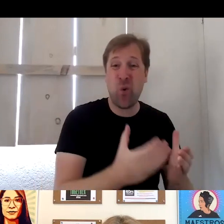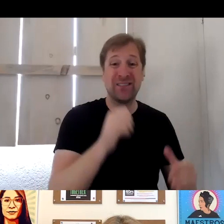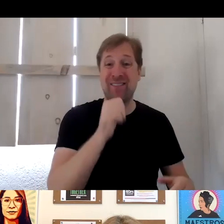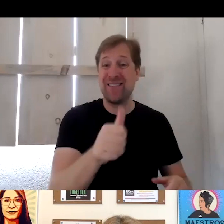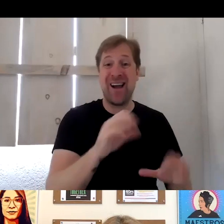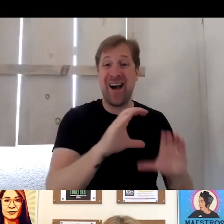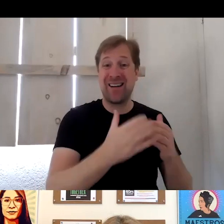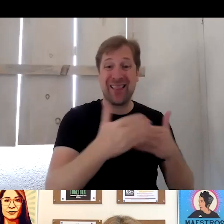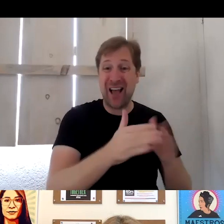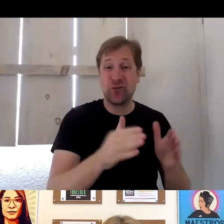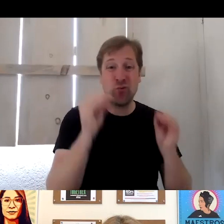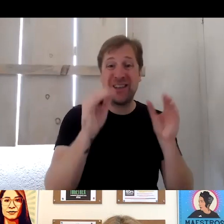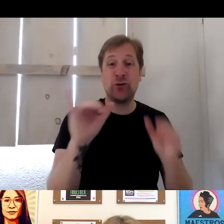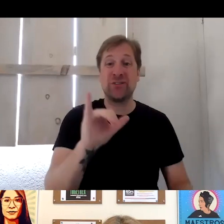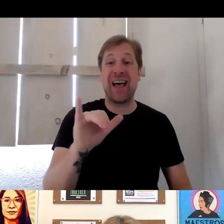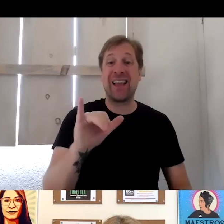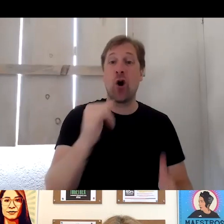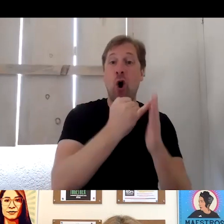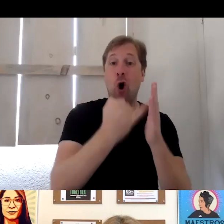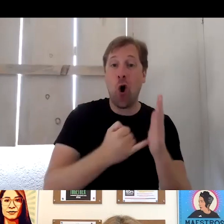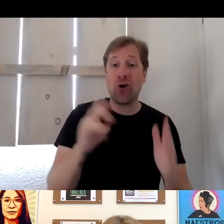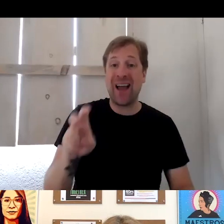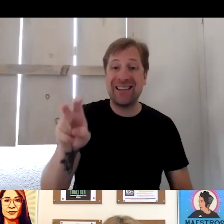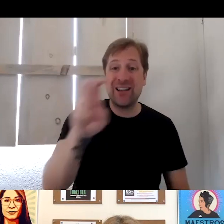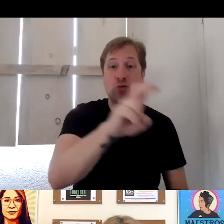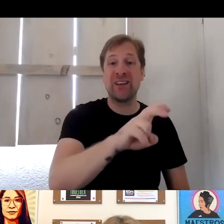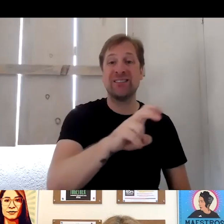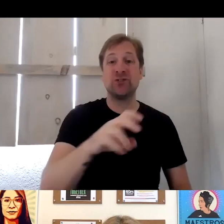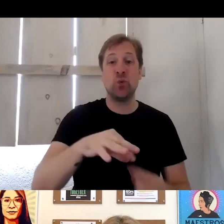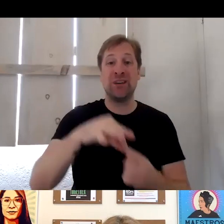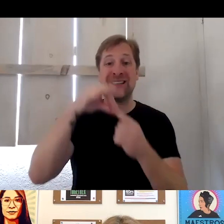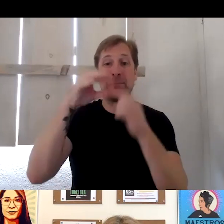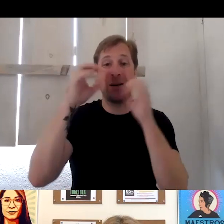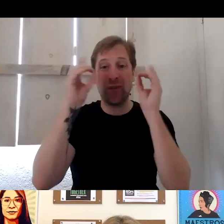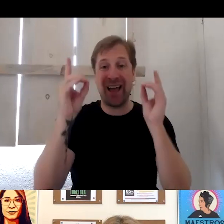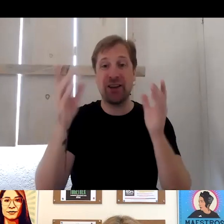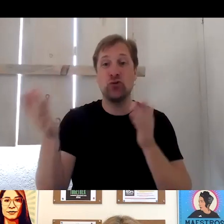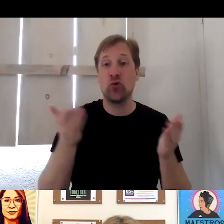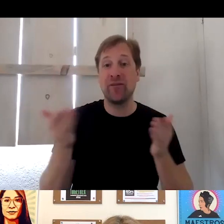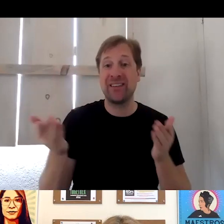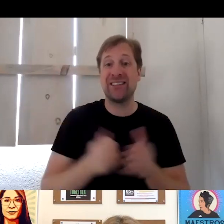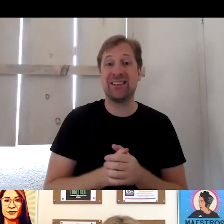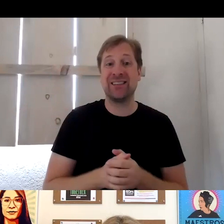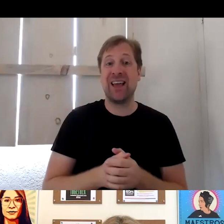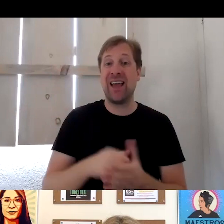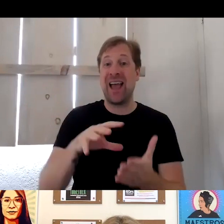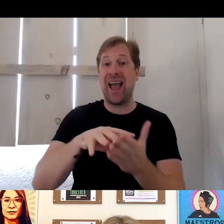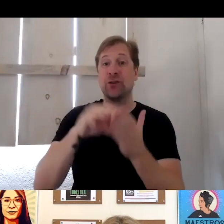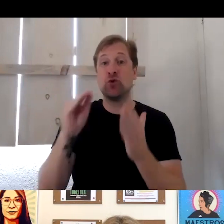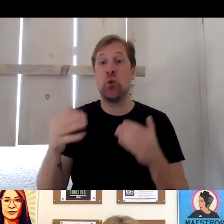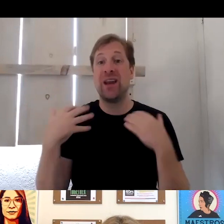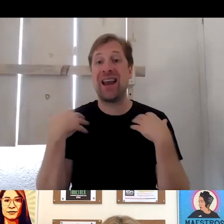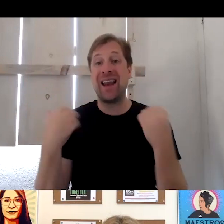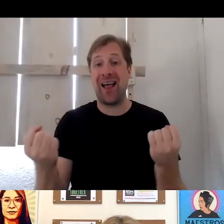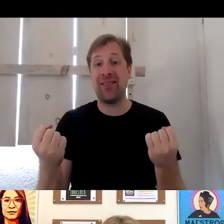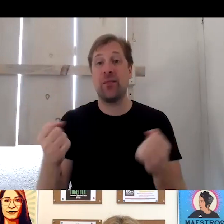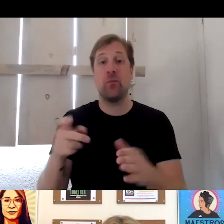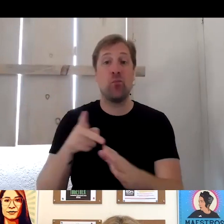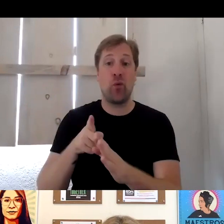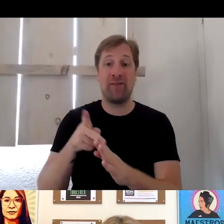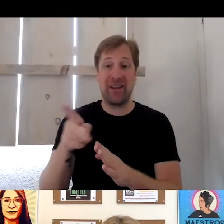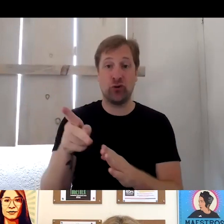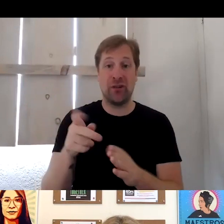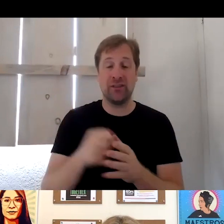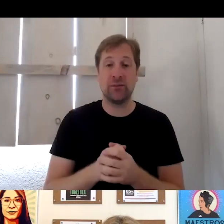arts itinerants to special education related services and health student and health professionals. Through